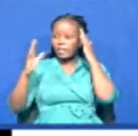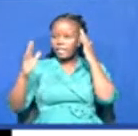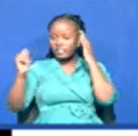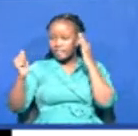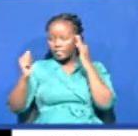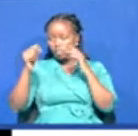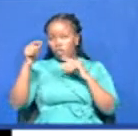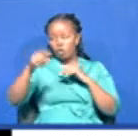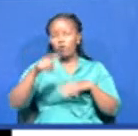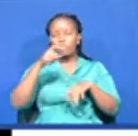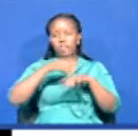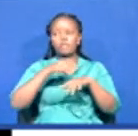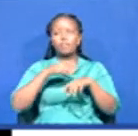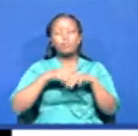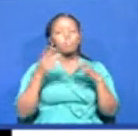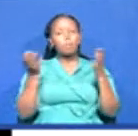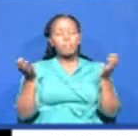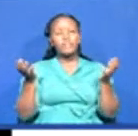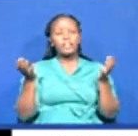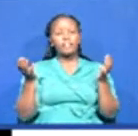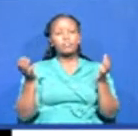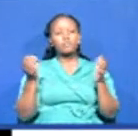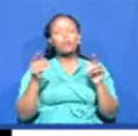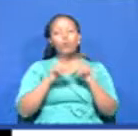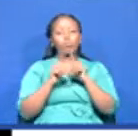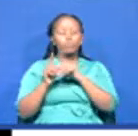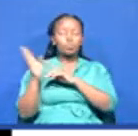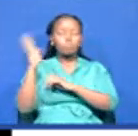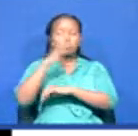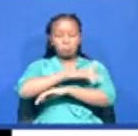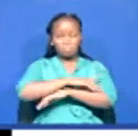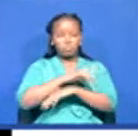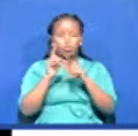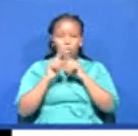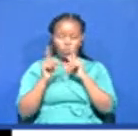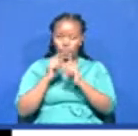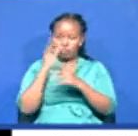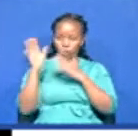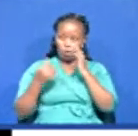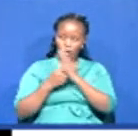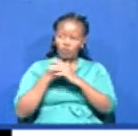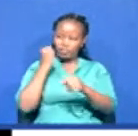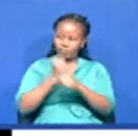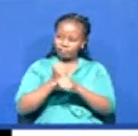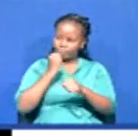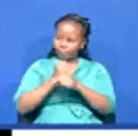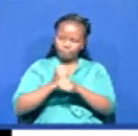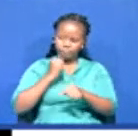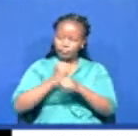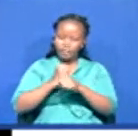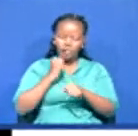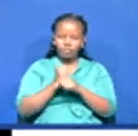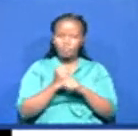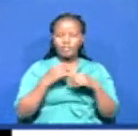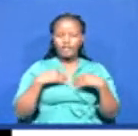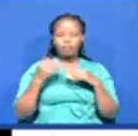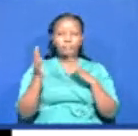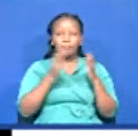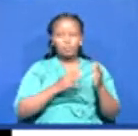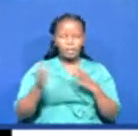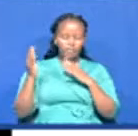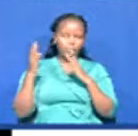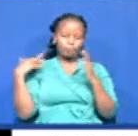momentous day, and of course for their efforts that have put together to be able to reach to this